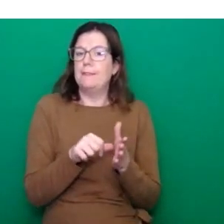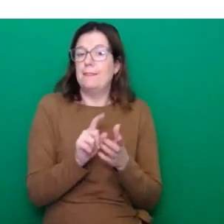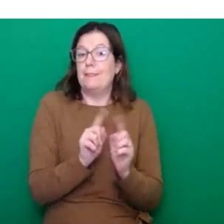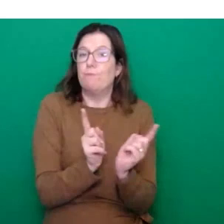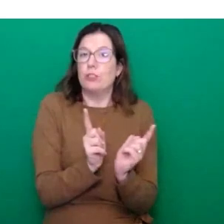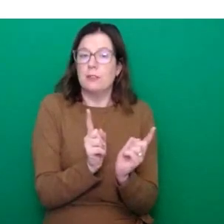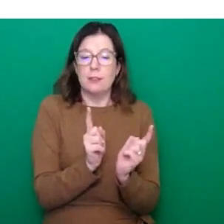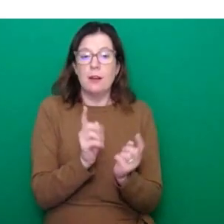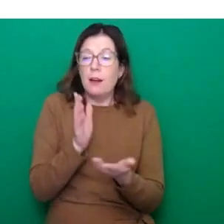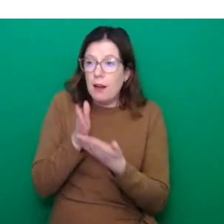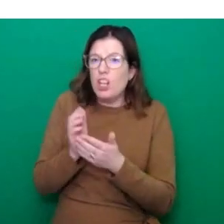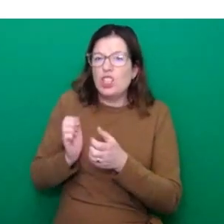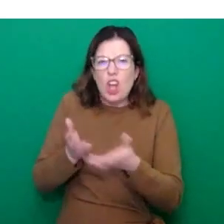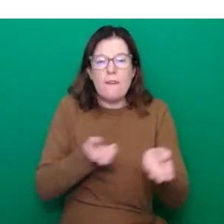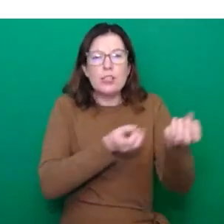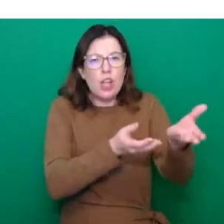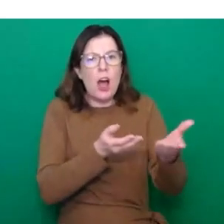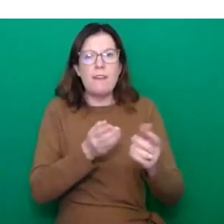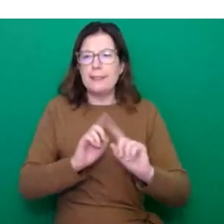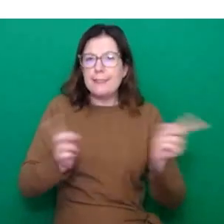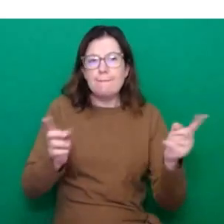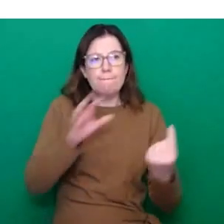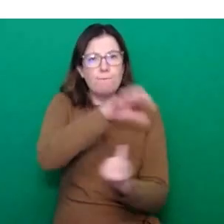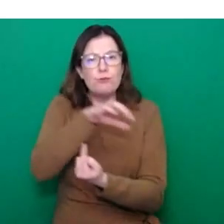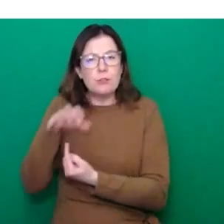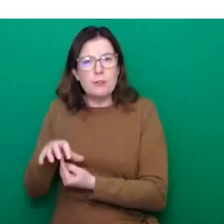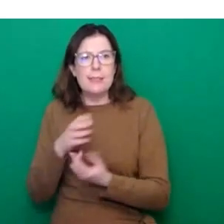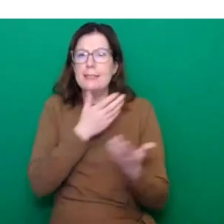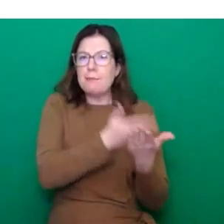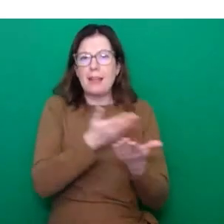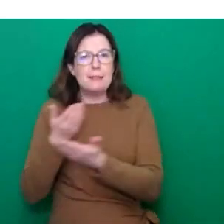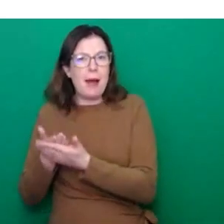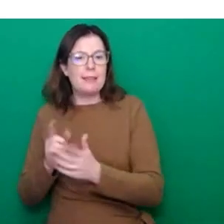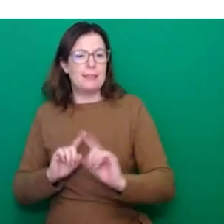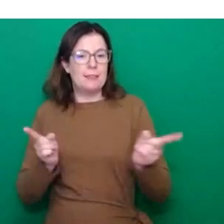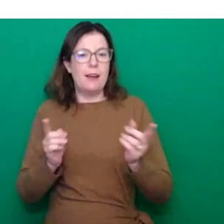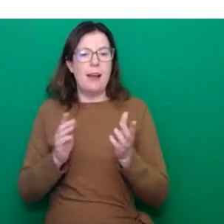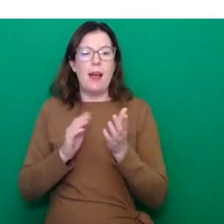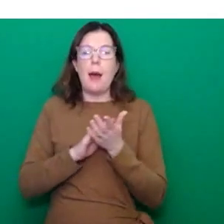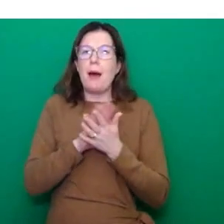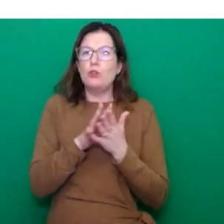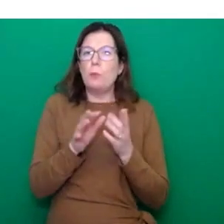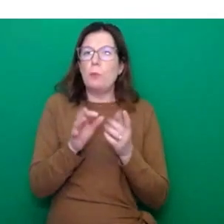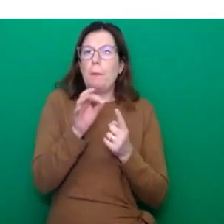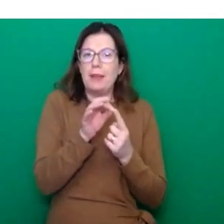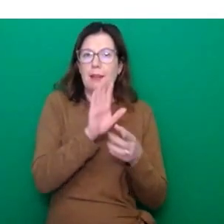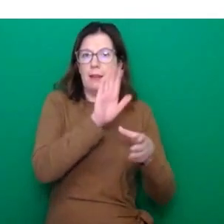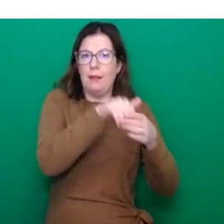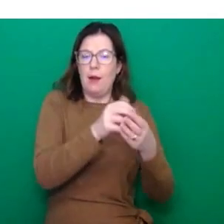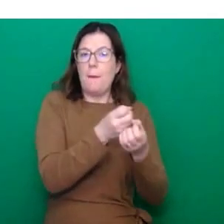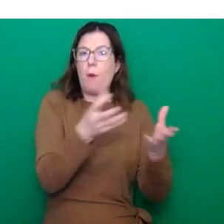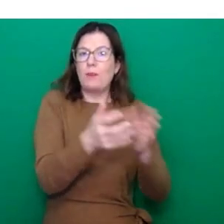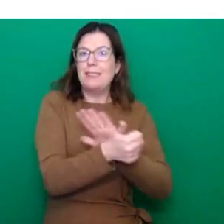Different service setting and kind of different demands, I guess. MHWP is probably working much more as part of a